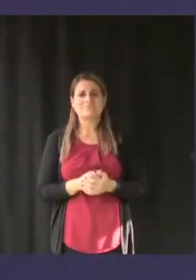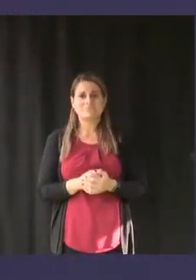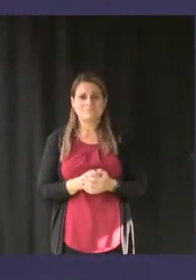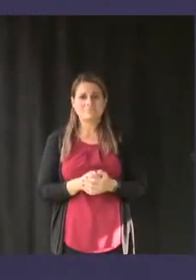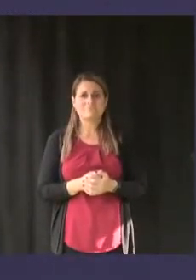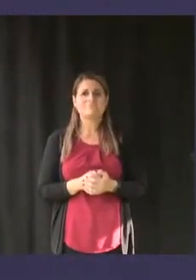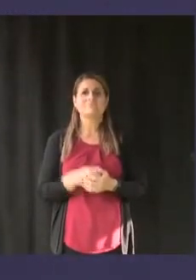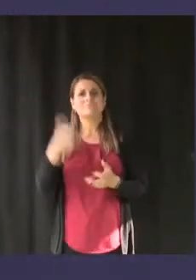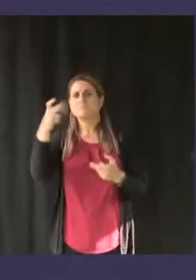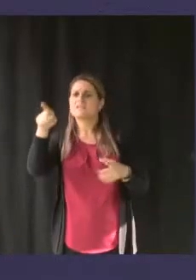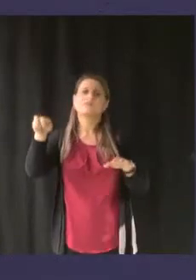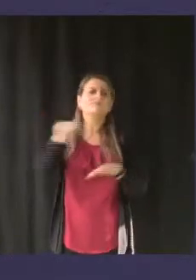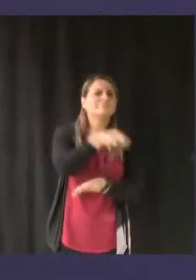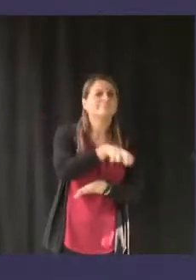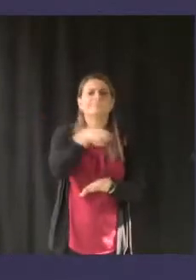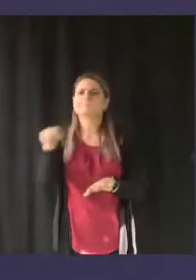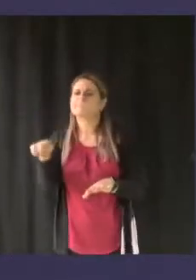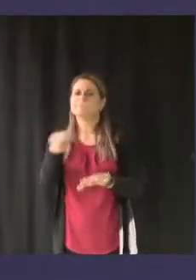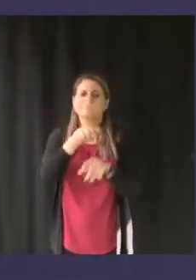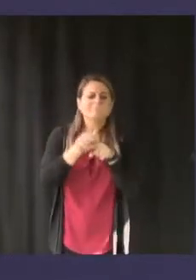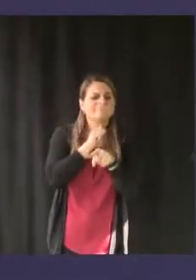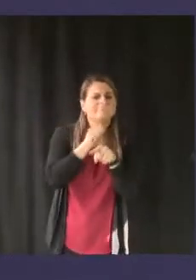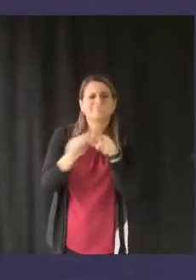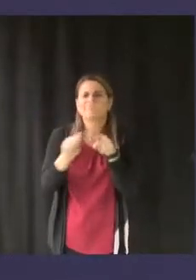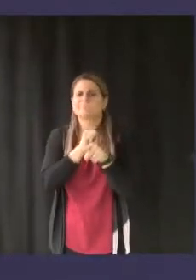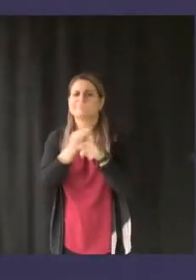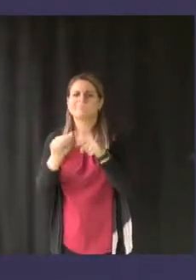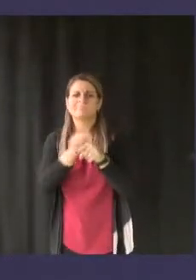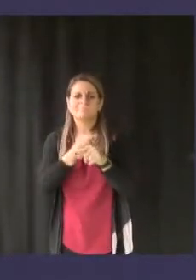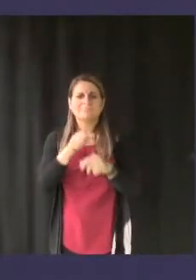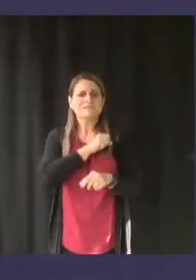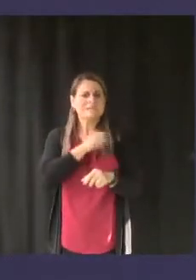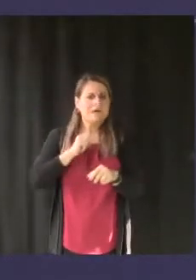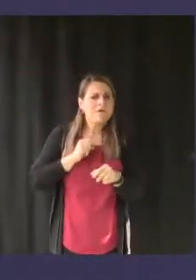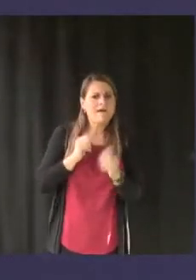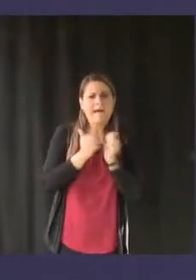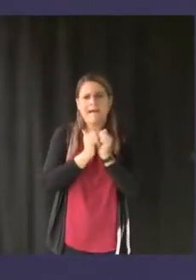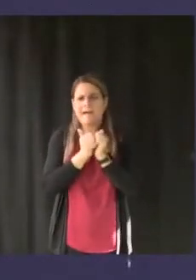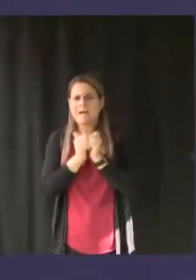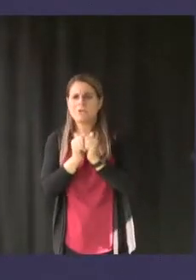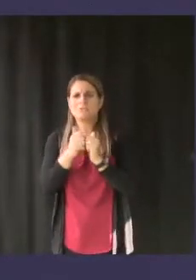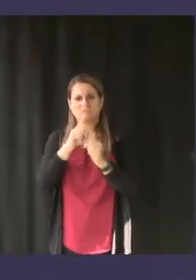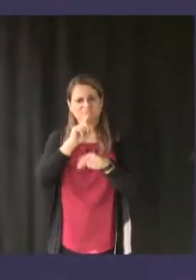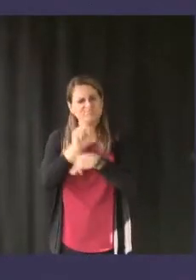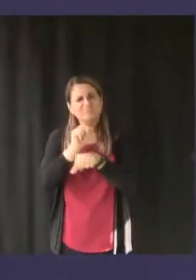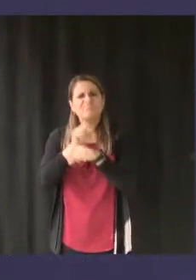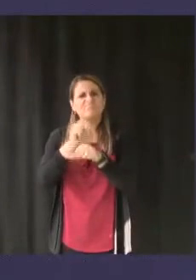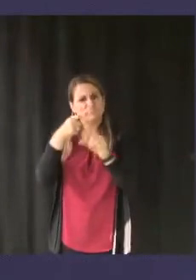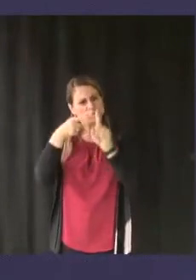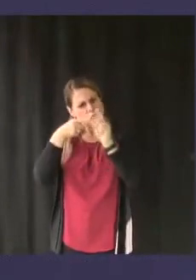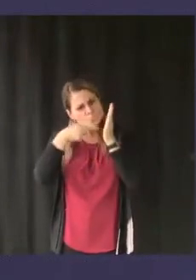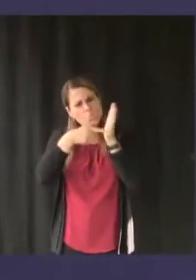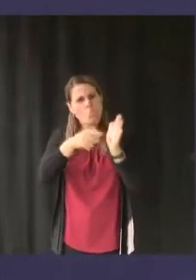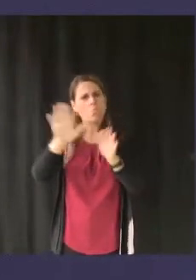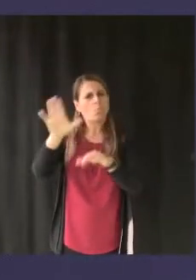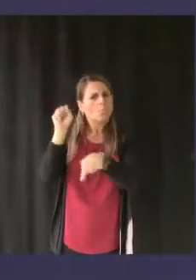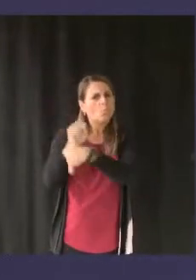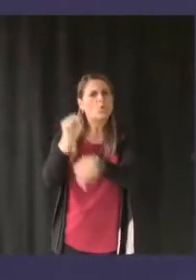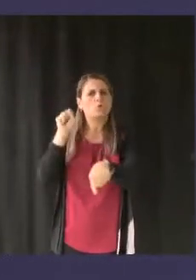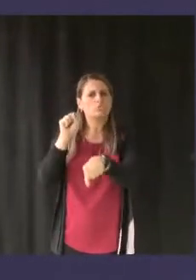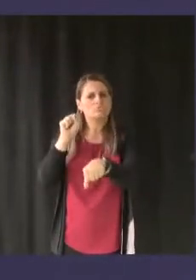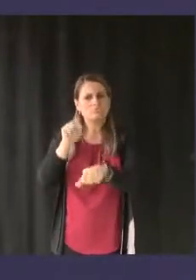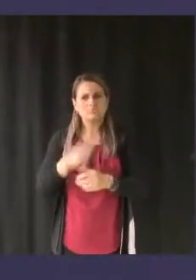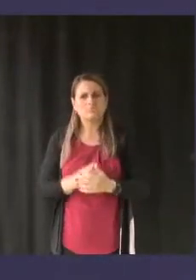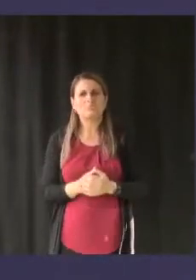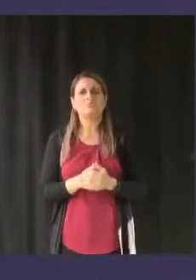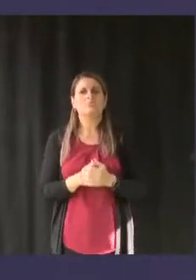as a results-oriented legislator, because that's exactly what his constituents expected and which he faithfully delivered